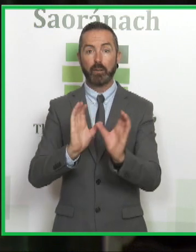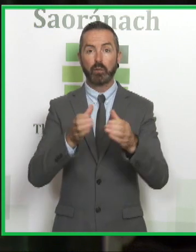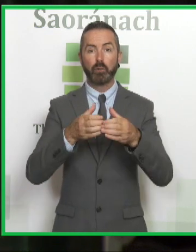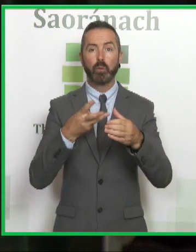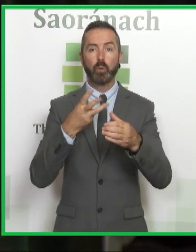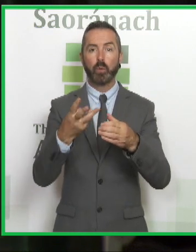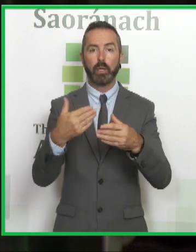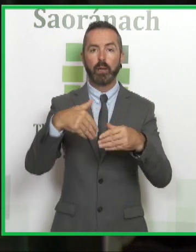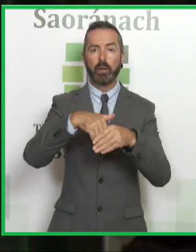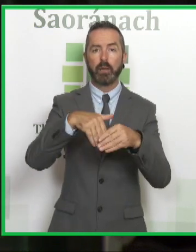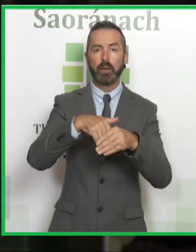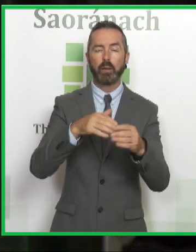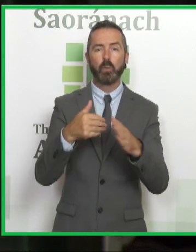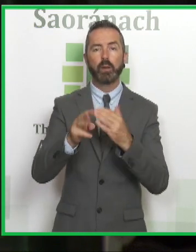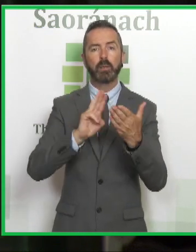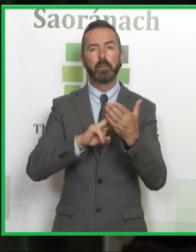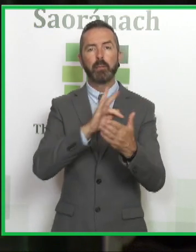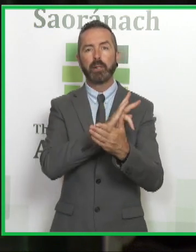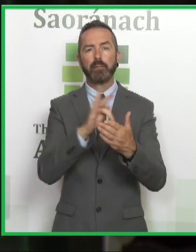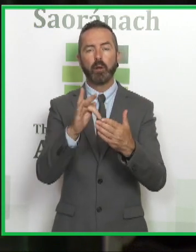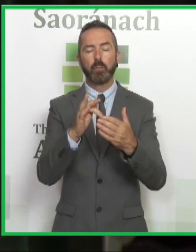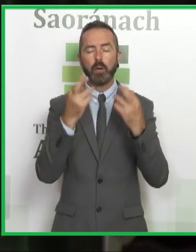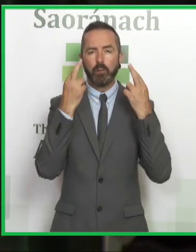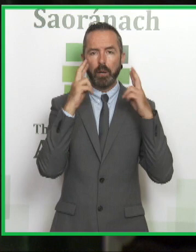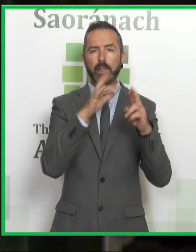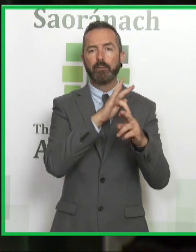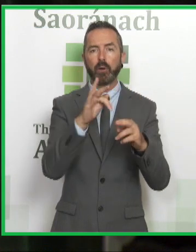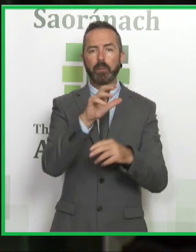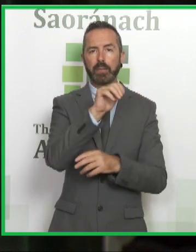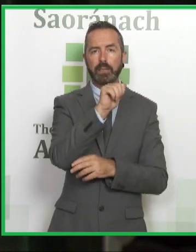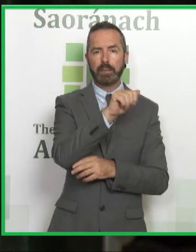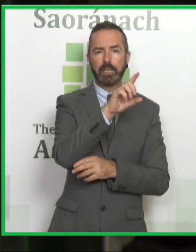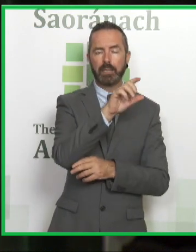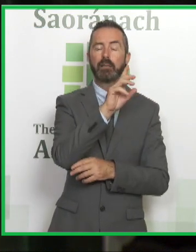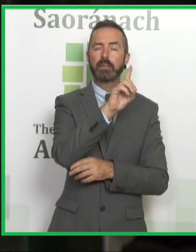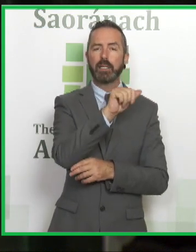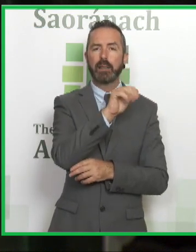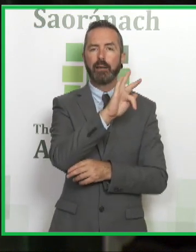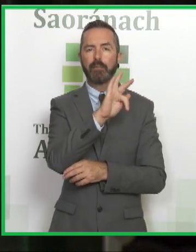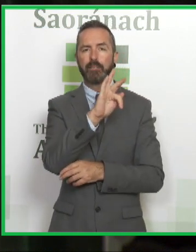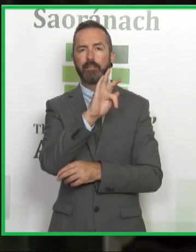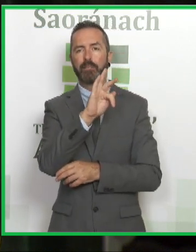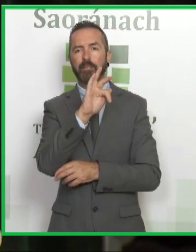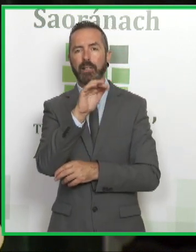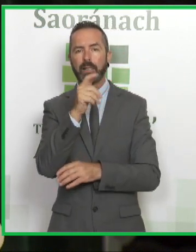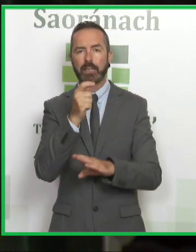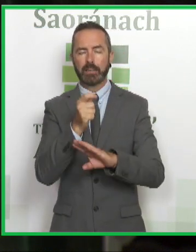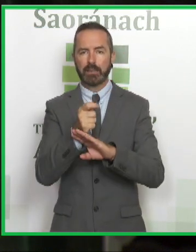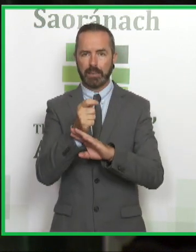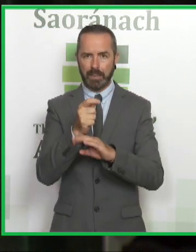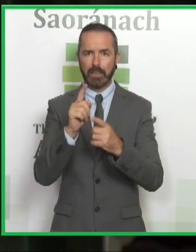of members from representatives from drug and alcohol services, family support services, youth